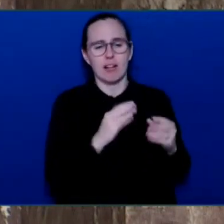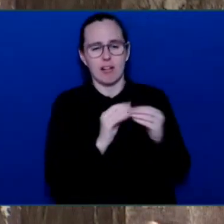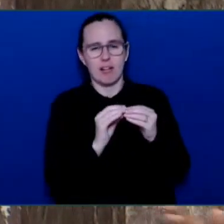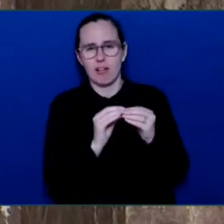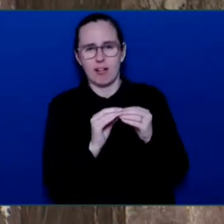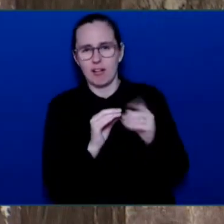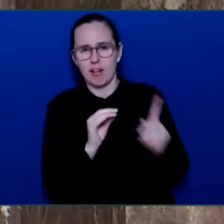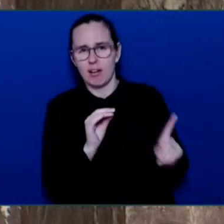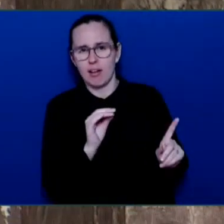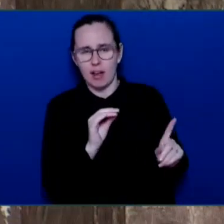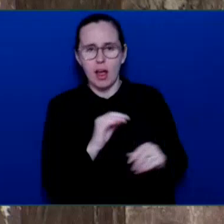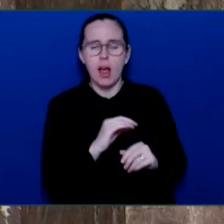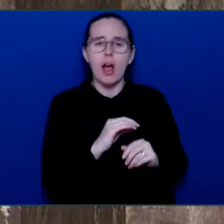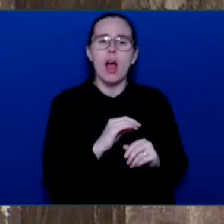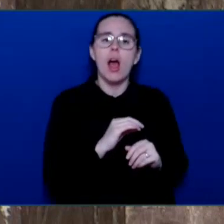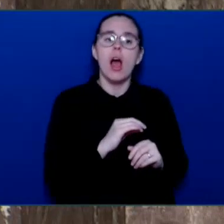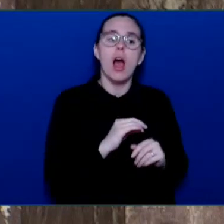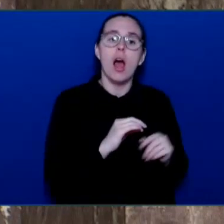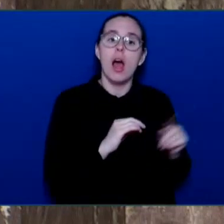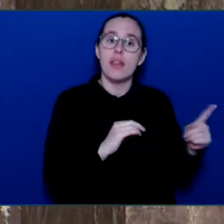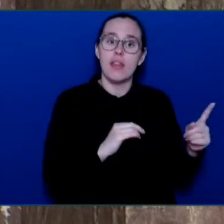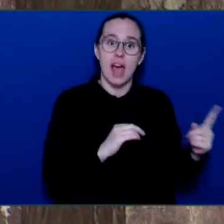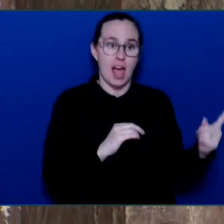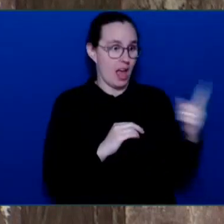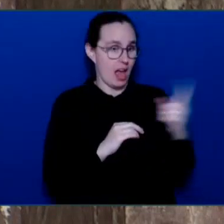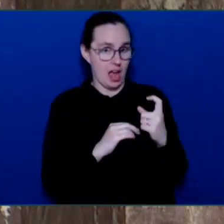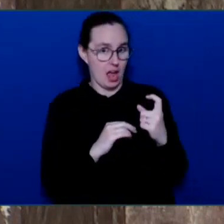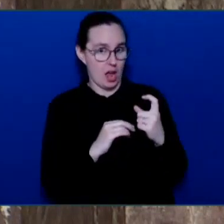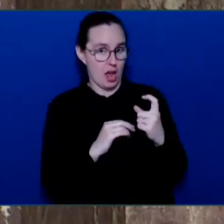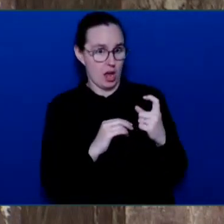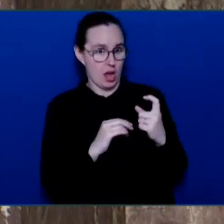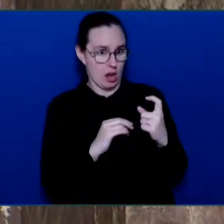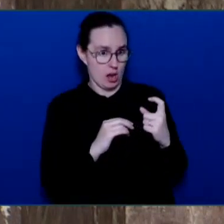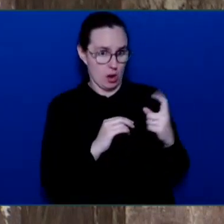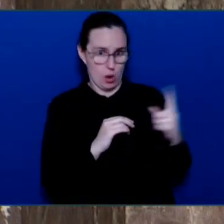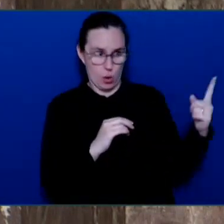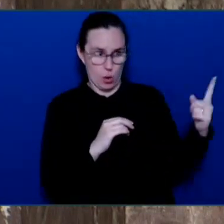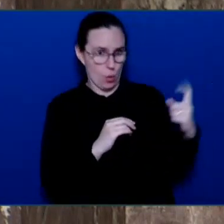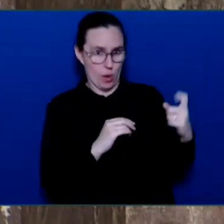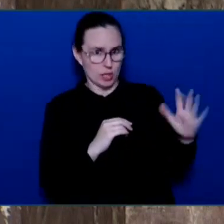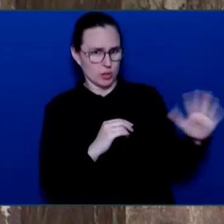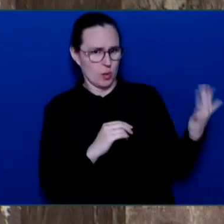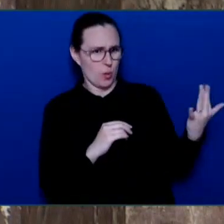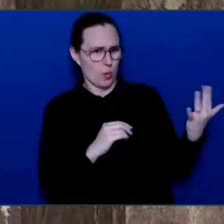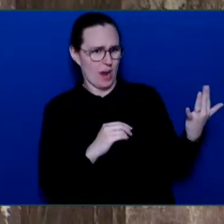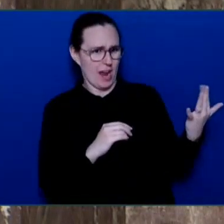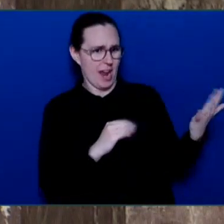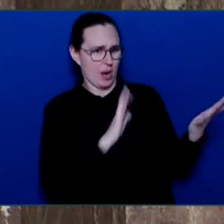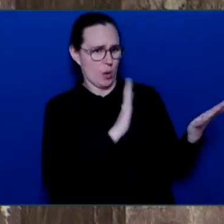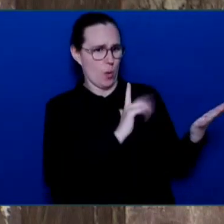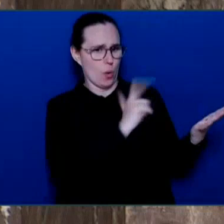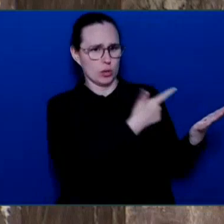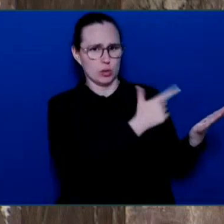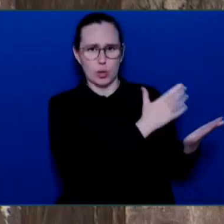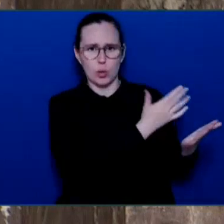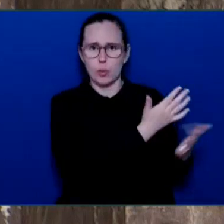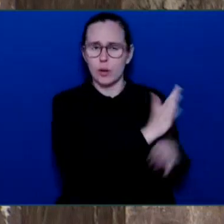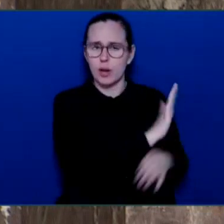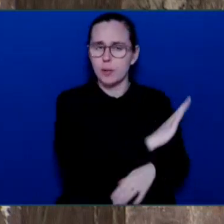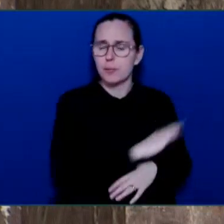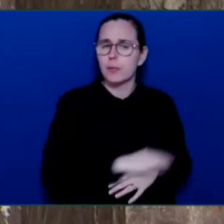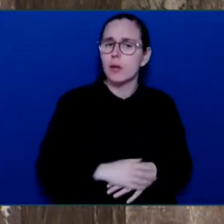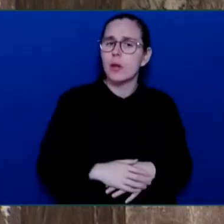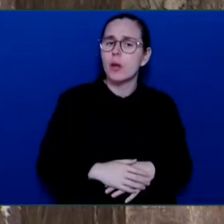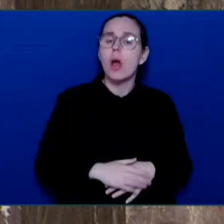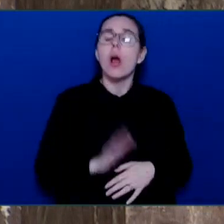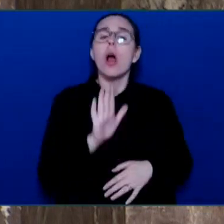question. This was asked by the BC Conservative Party. So if the mayor wants to address important issues in our community like